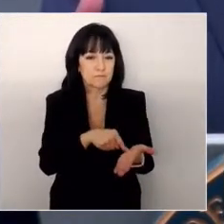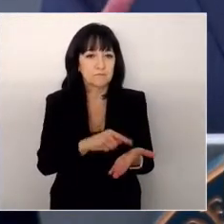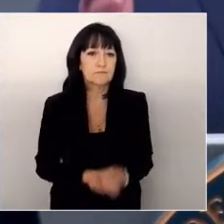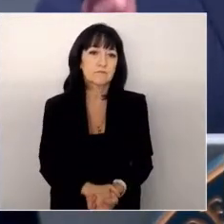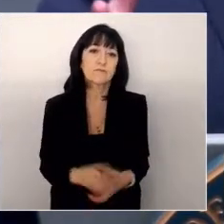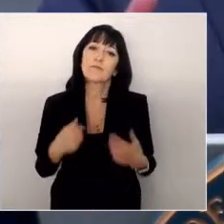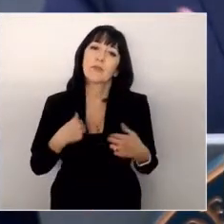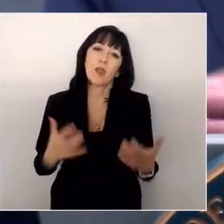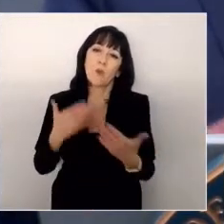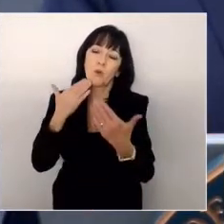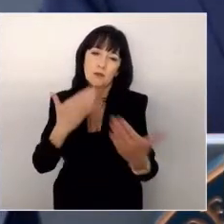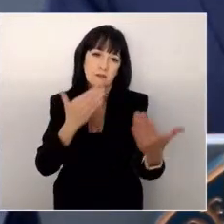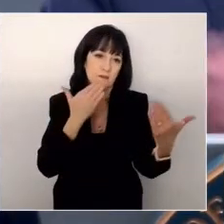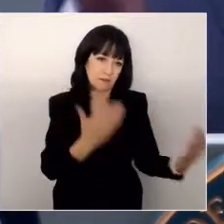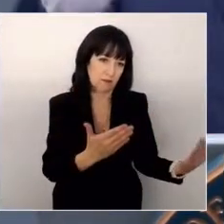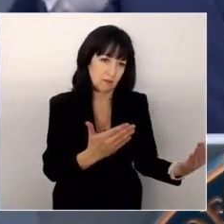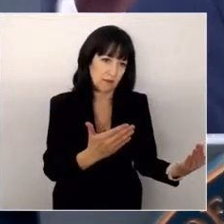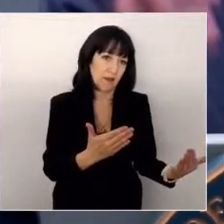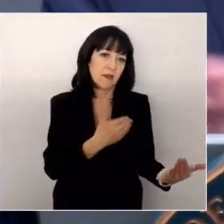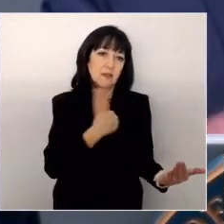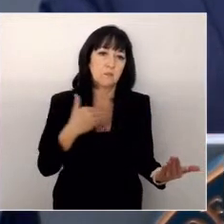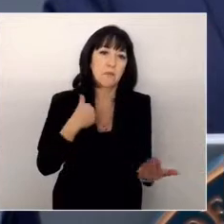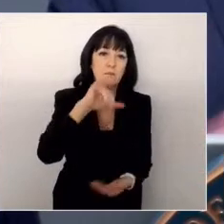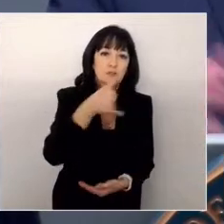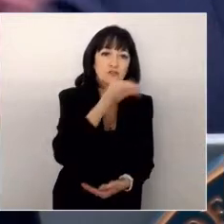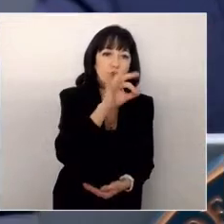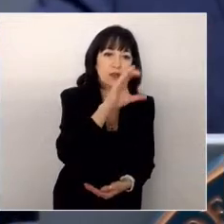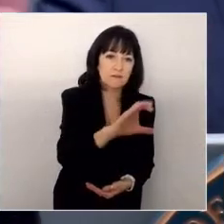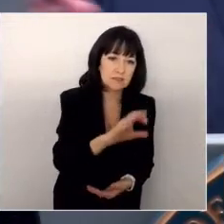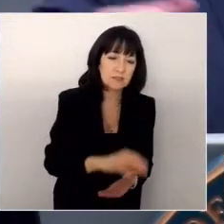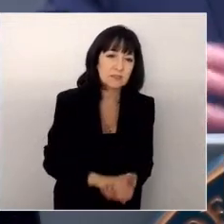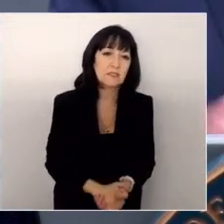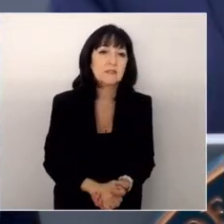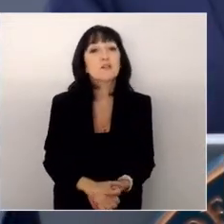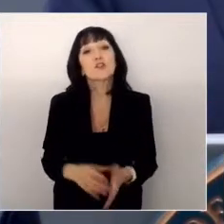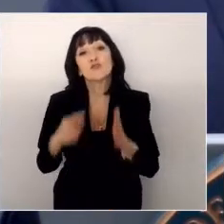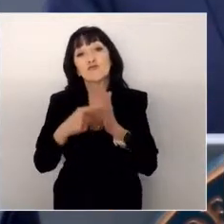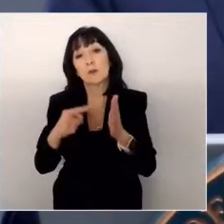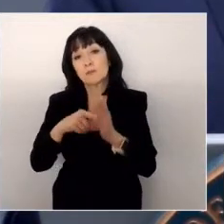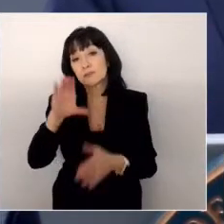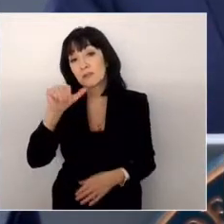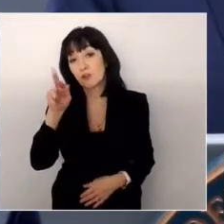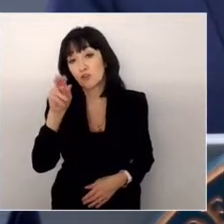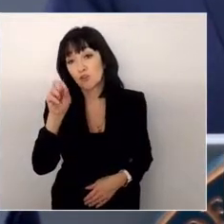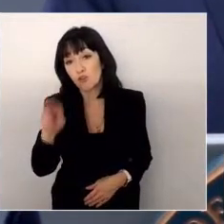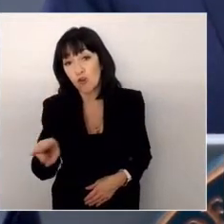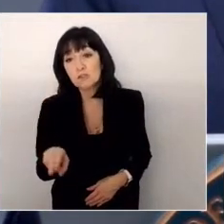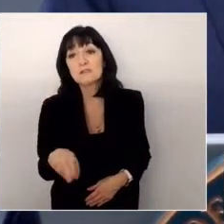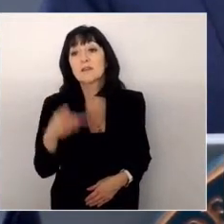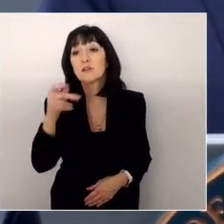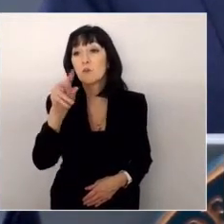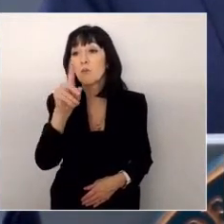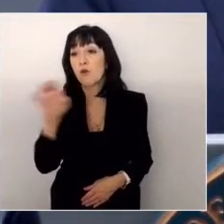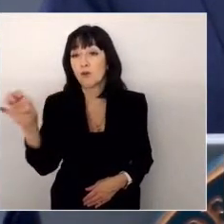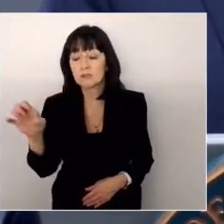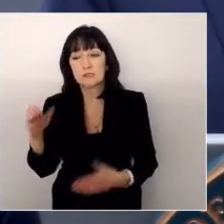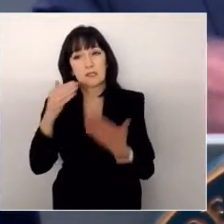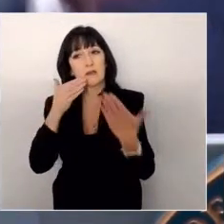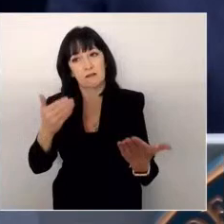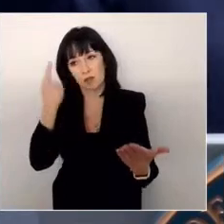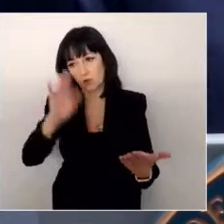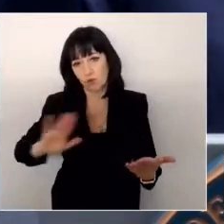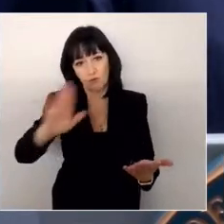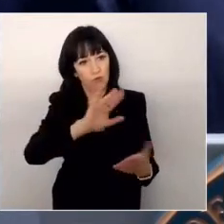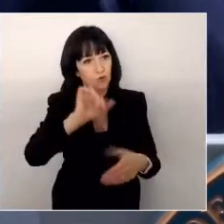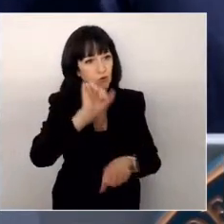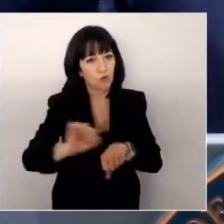JFC and your chair, Senator Pardee and Representative Carson, for your work. Thank you, all of you, for that work.